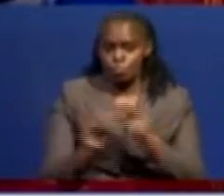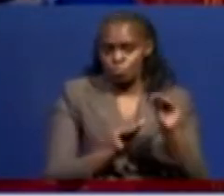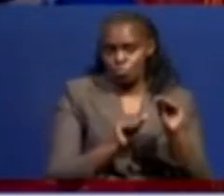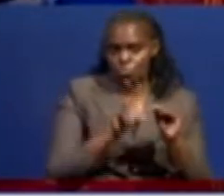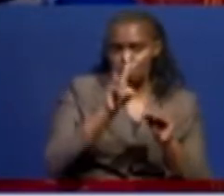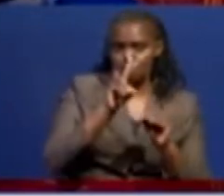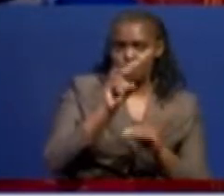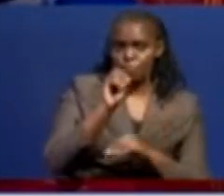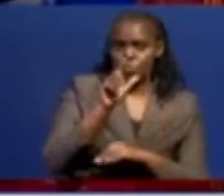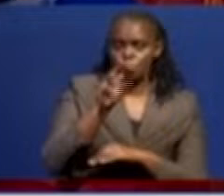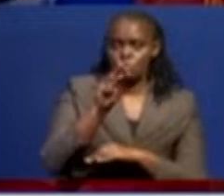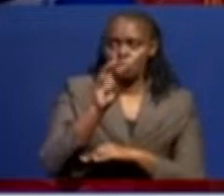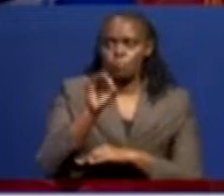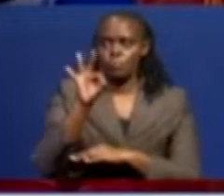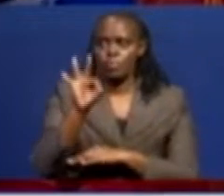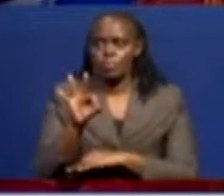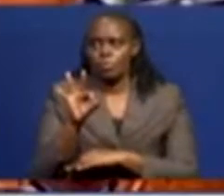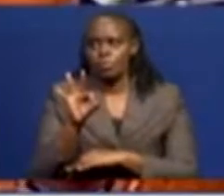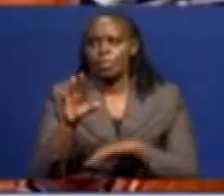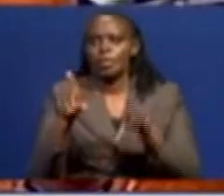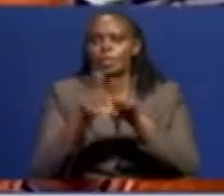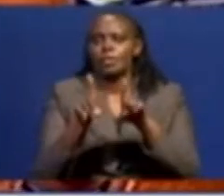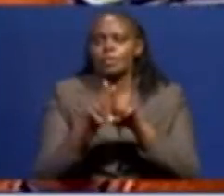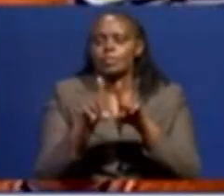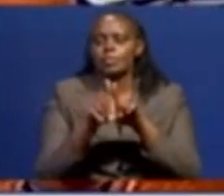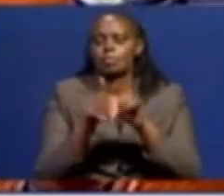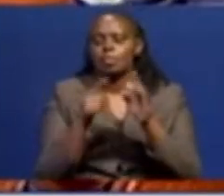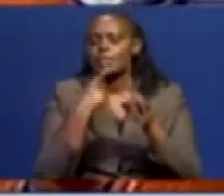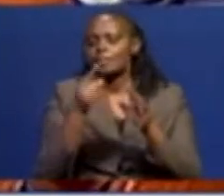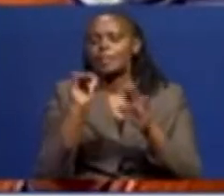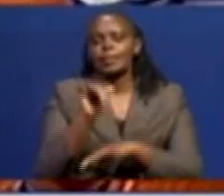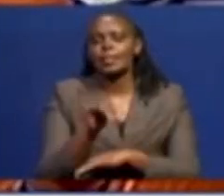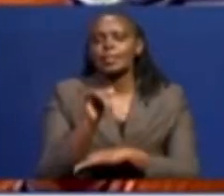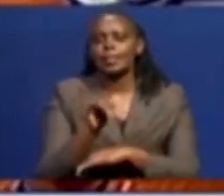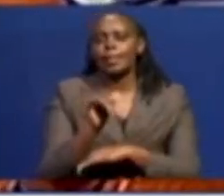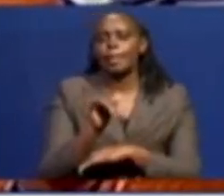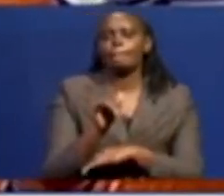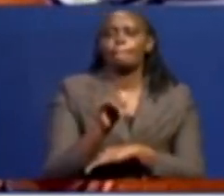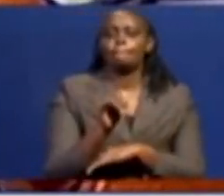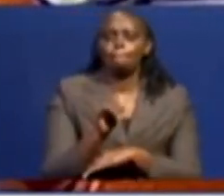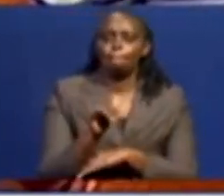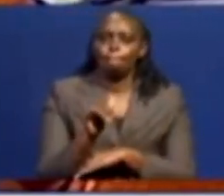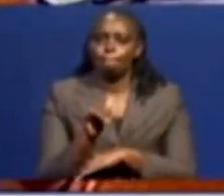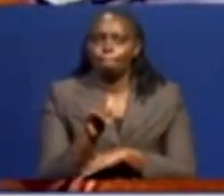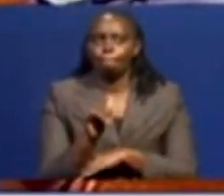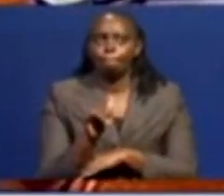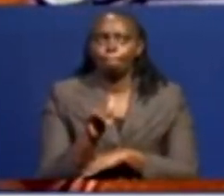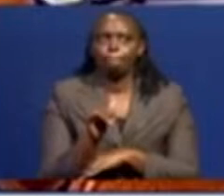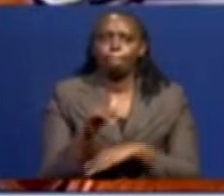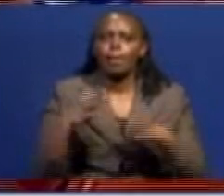But before we go to that, you have also alleged that